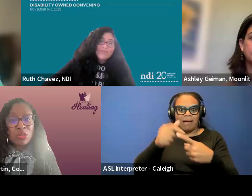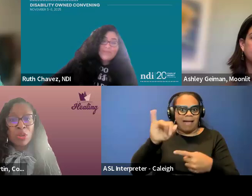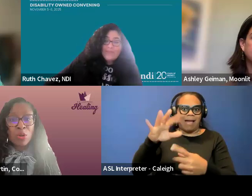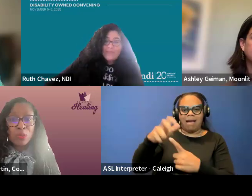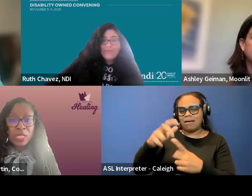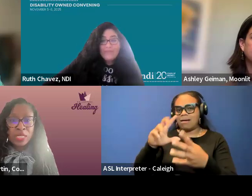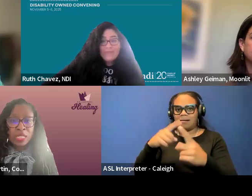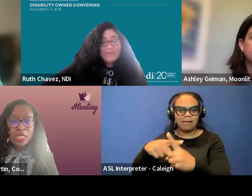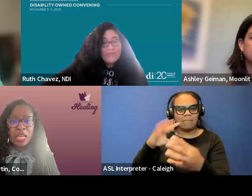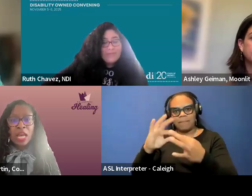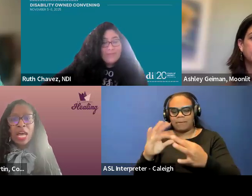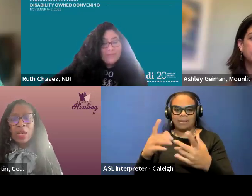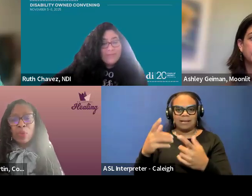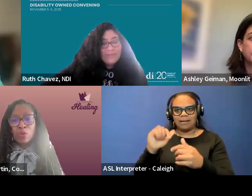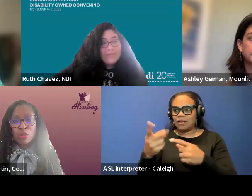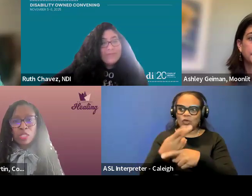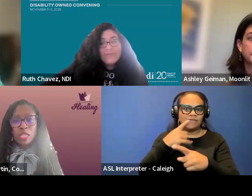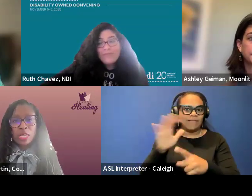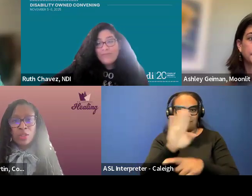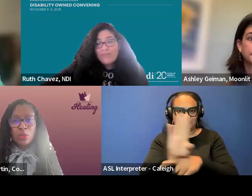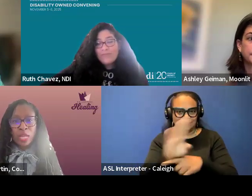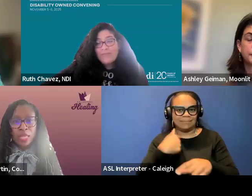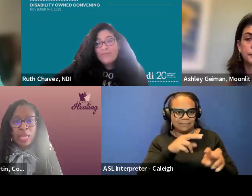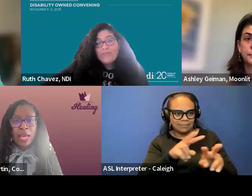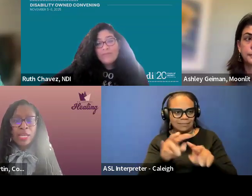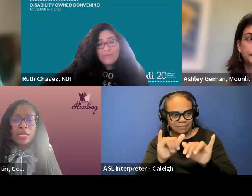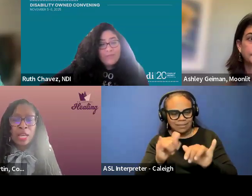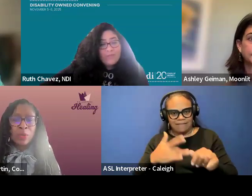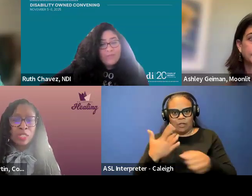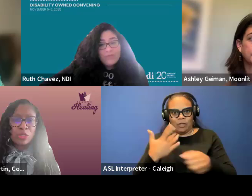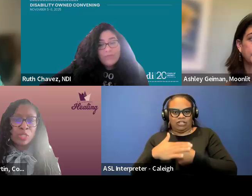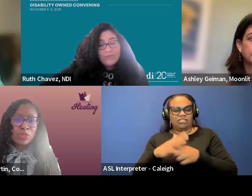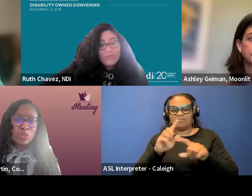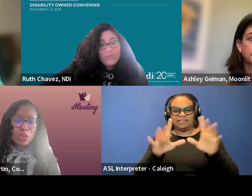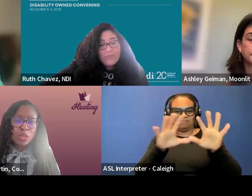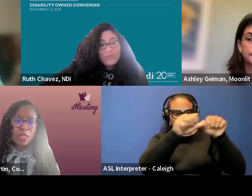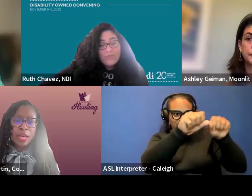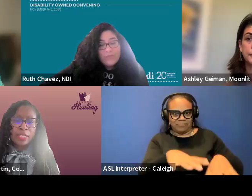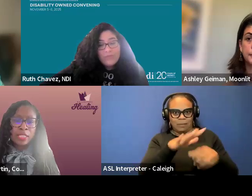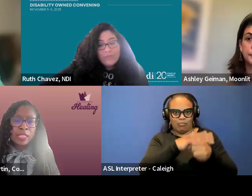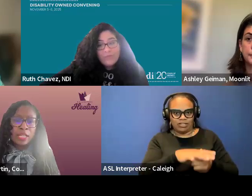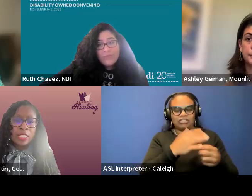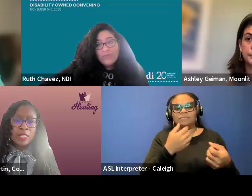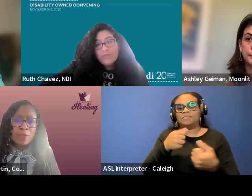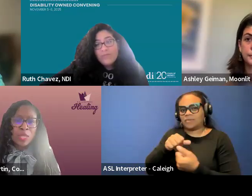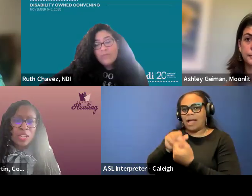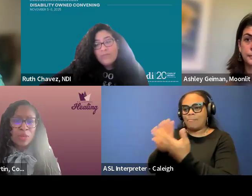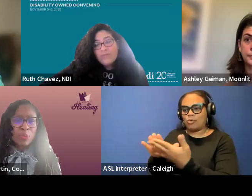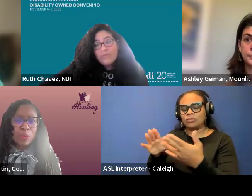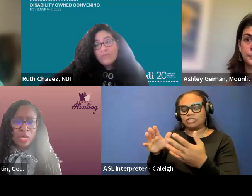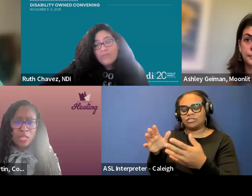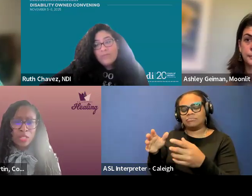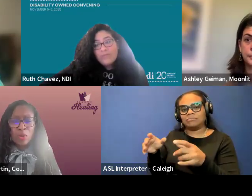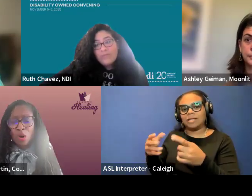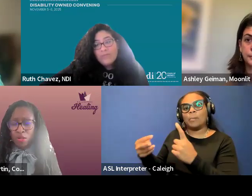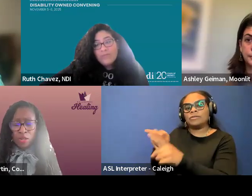integrating it into their own business, I approached it in a way that I wanted to ensure that it